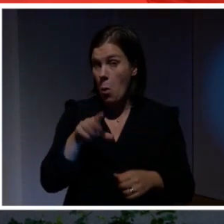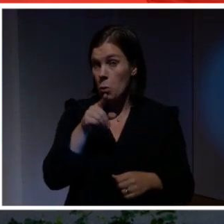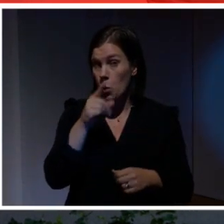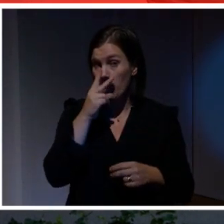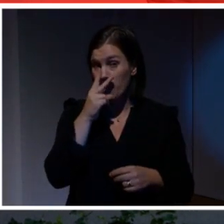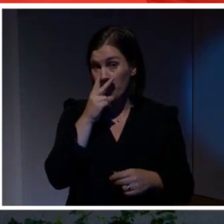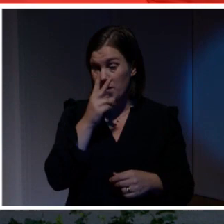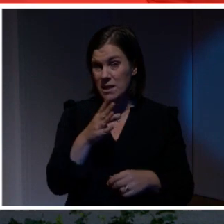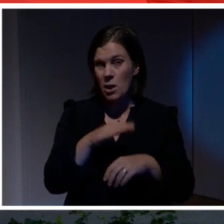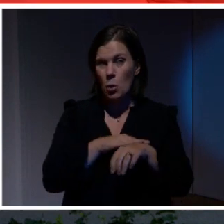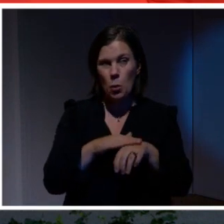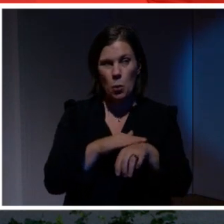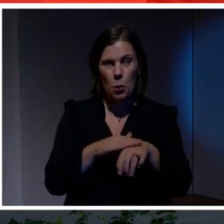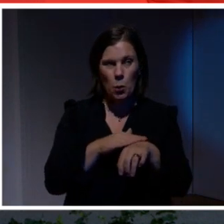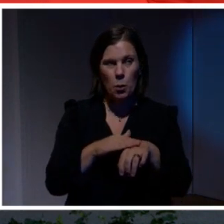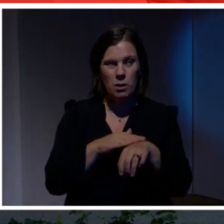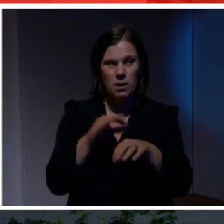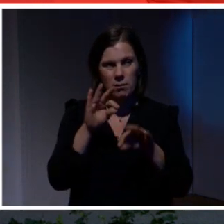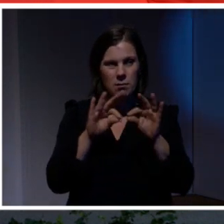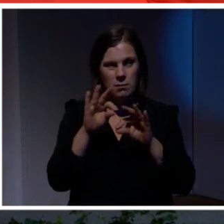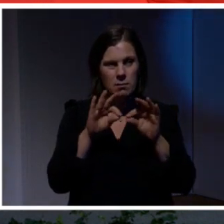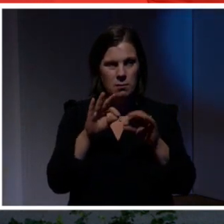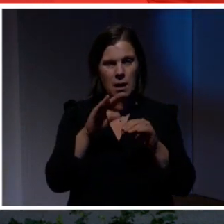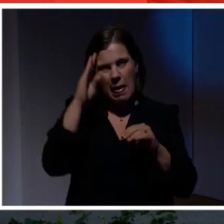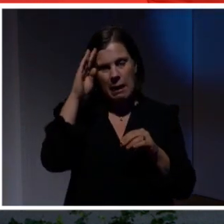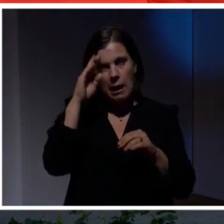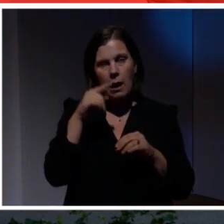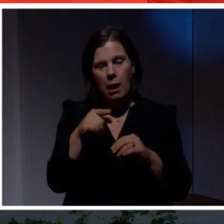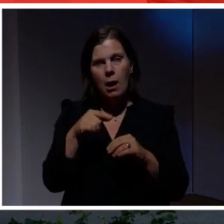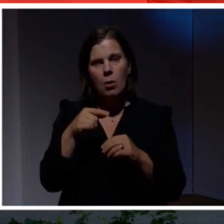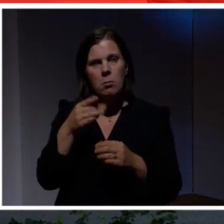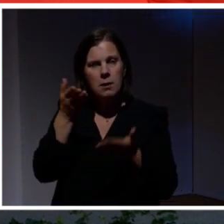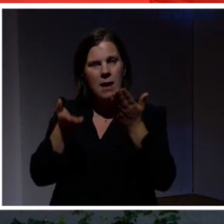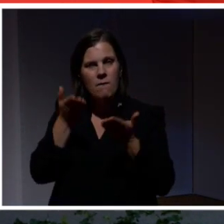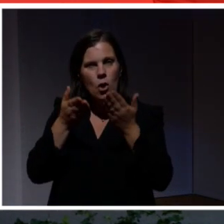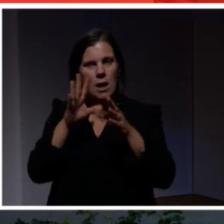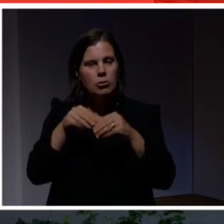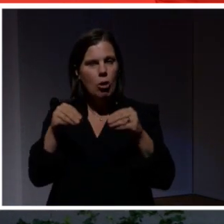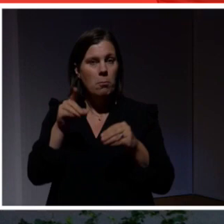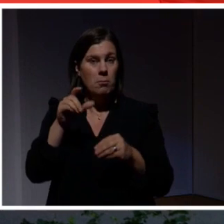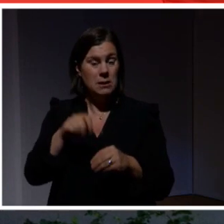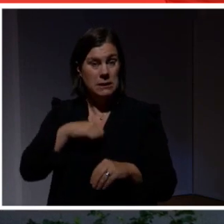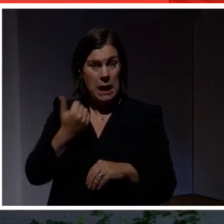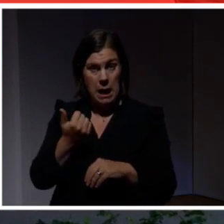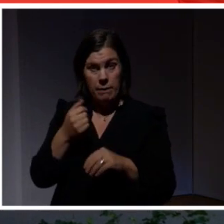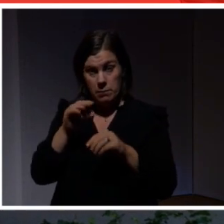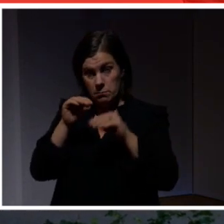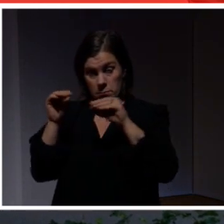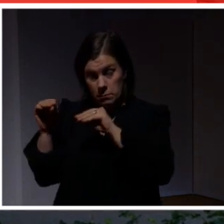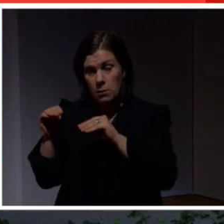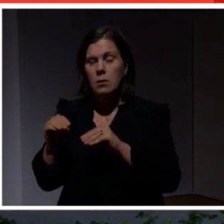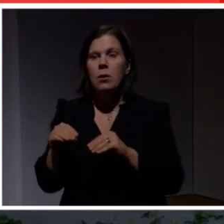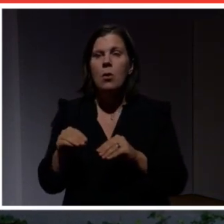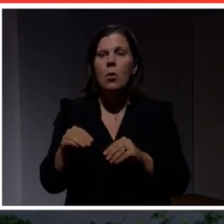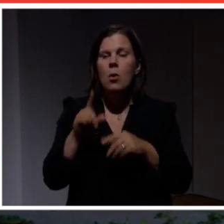a dermatologist the same image, he or she will also disagree with themselves. So often when we compare AIs to